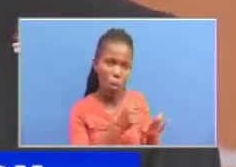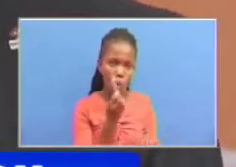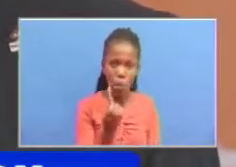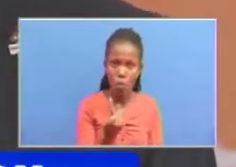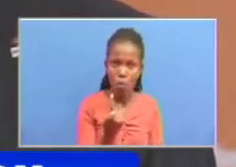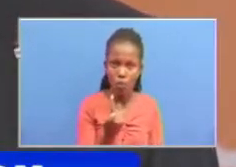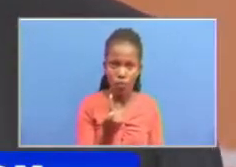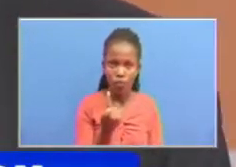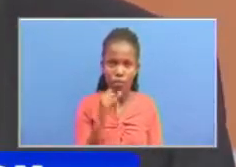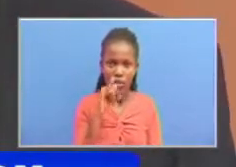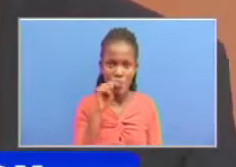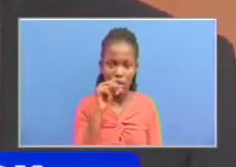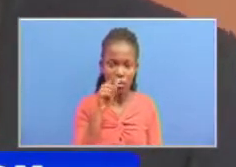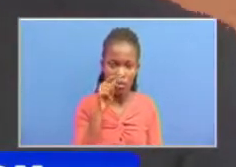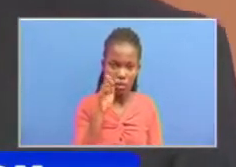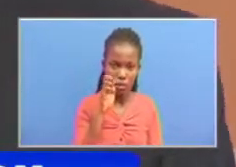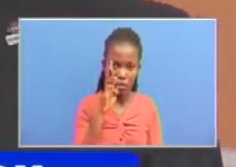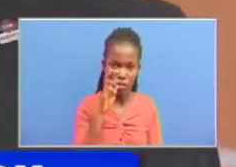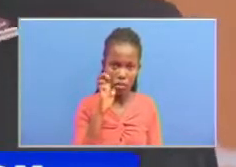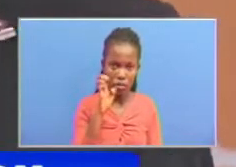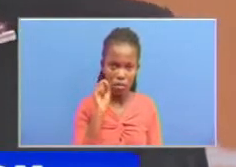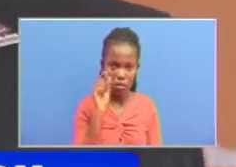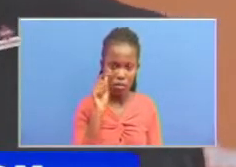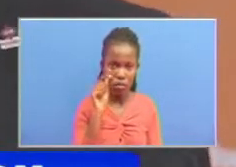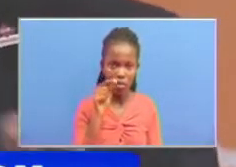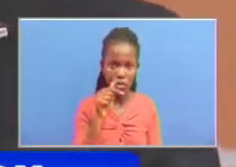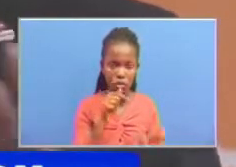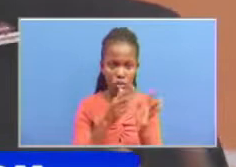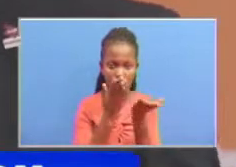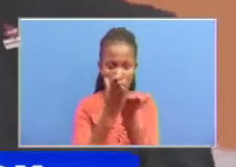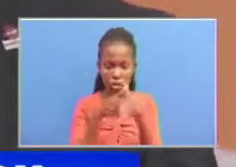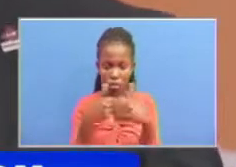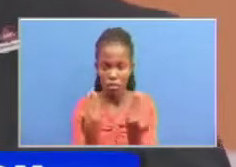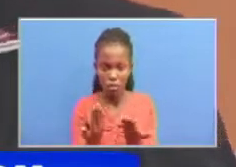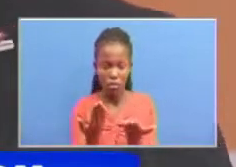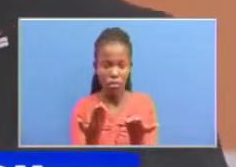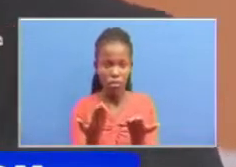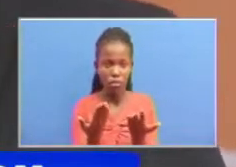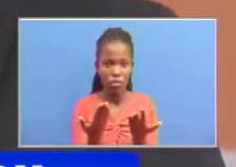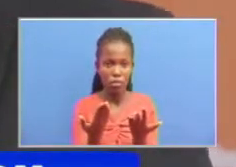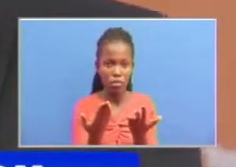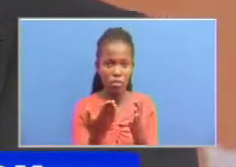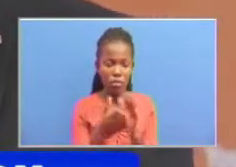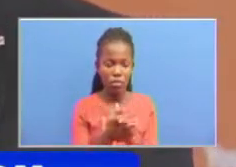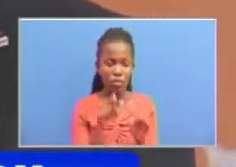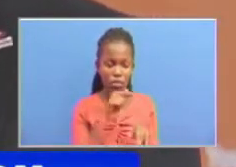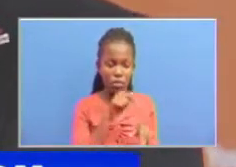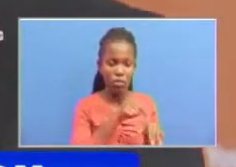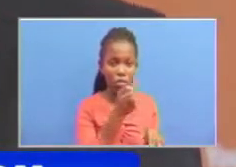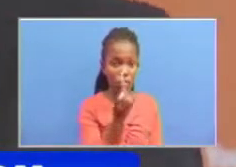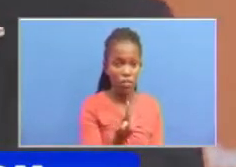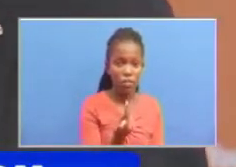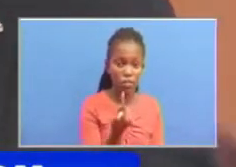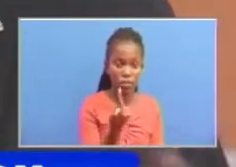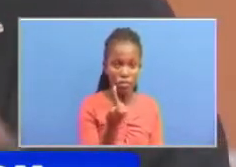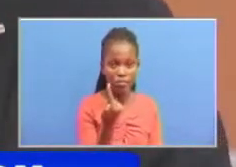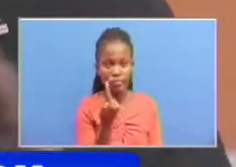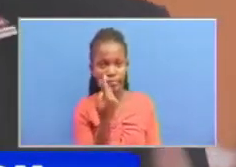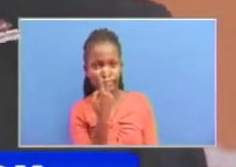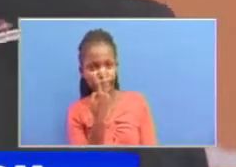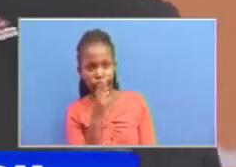of interest to the point of accessing service to be able to serve them in 1 hour. So then we looked at all